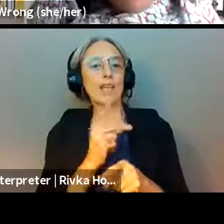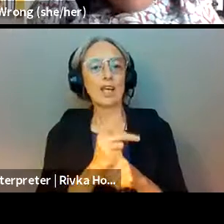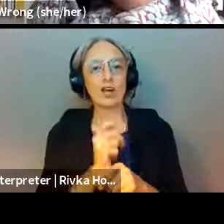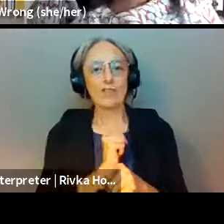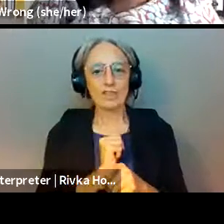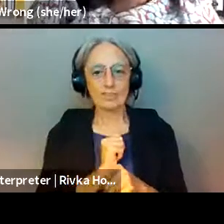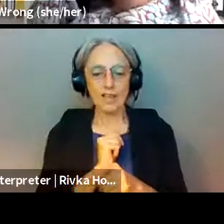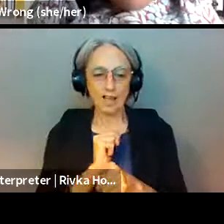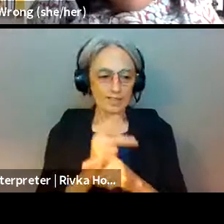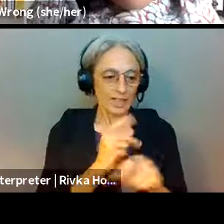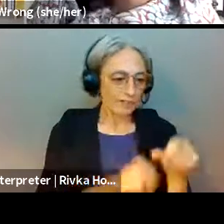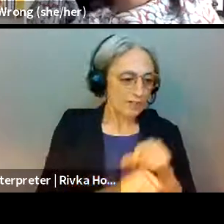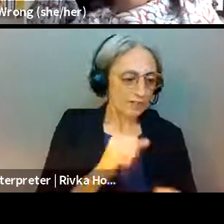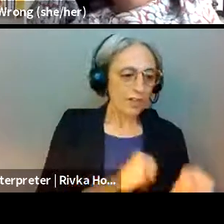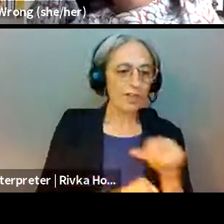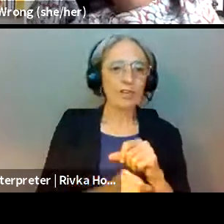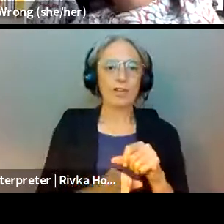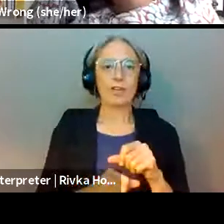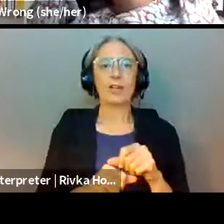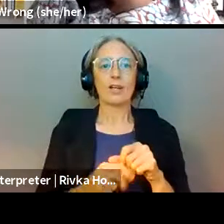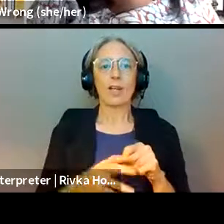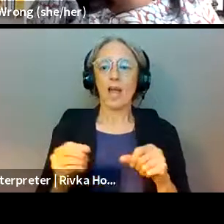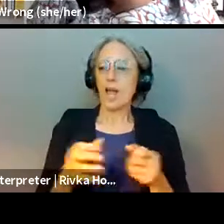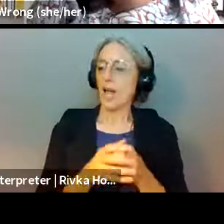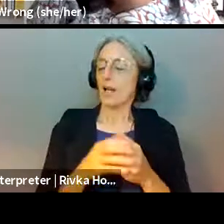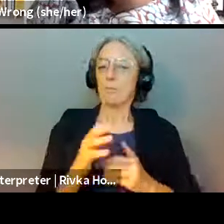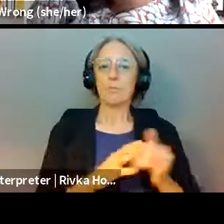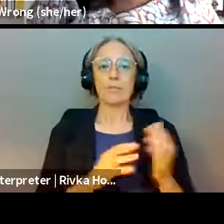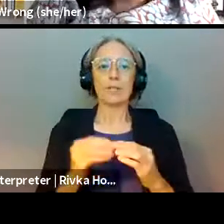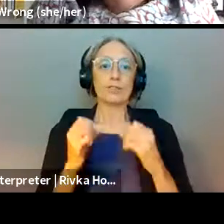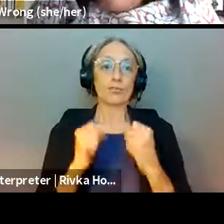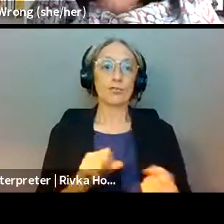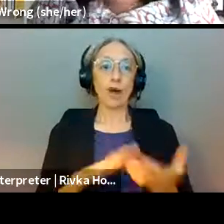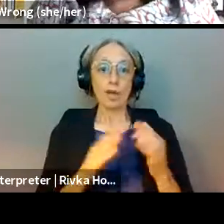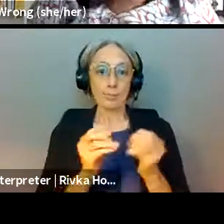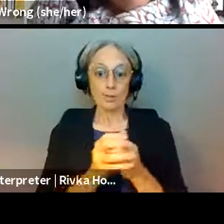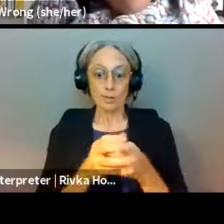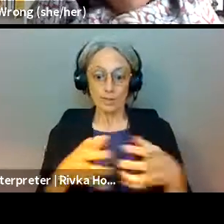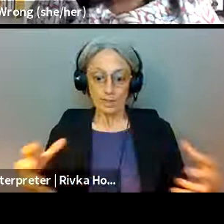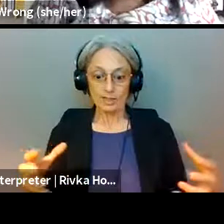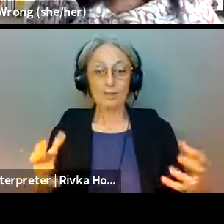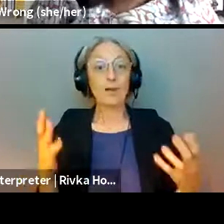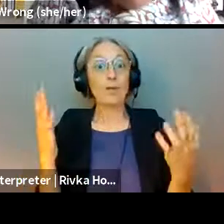communities, because we are the only ones that can save ourselves, right?